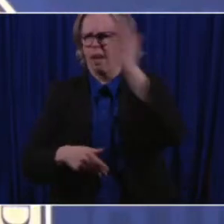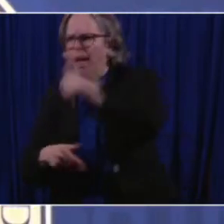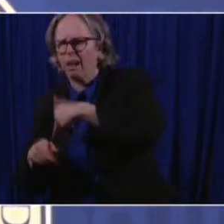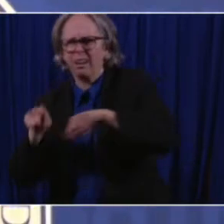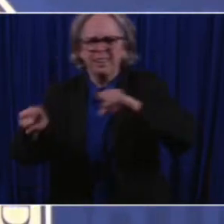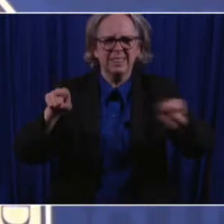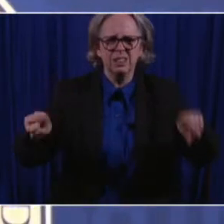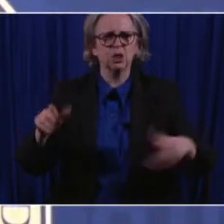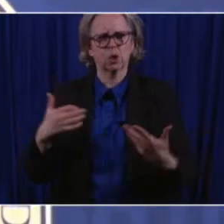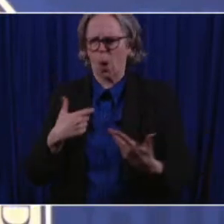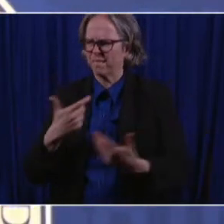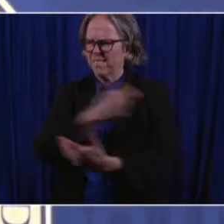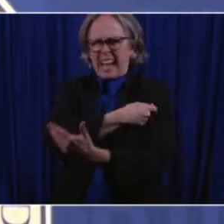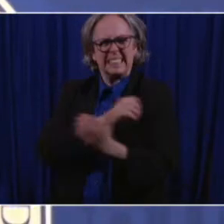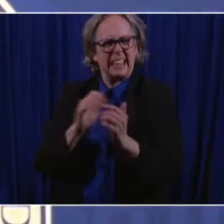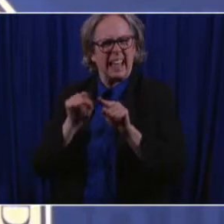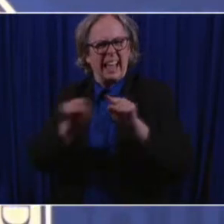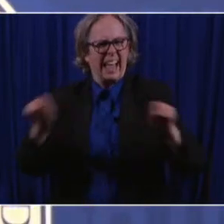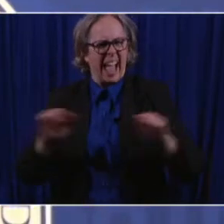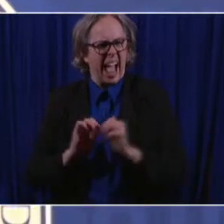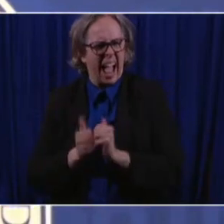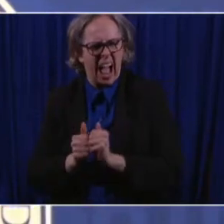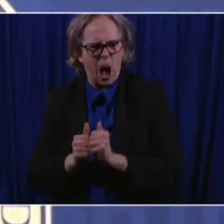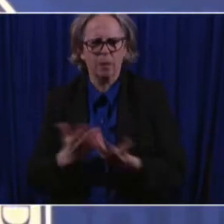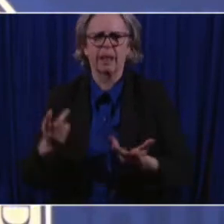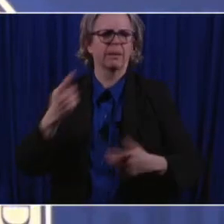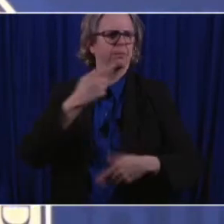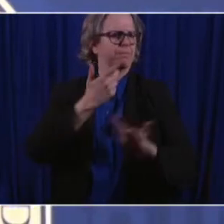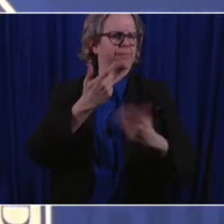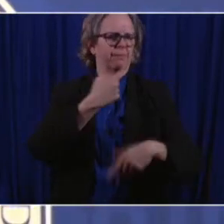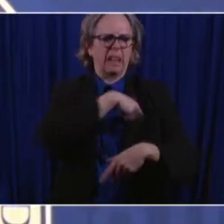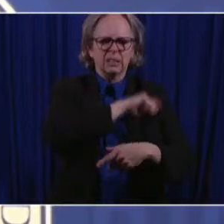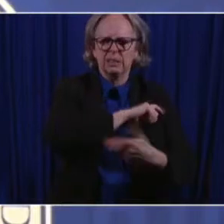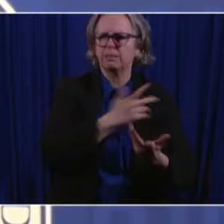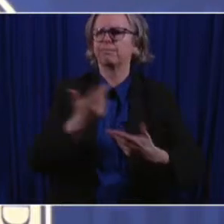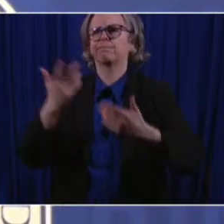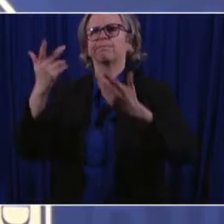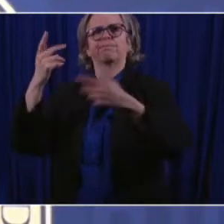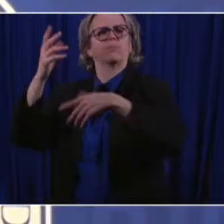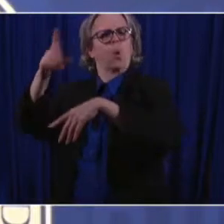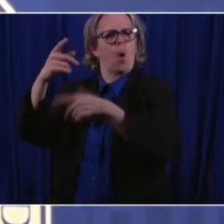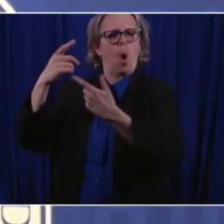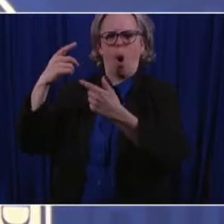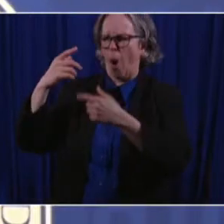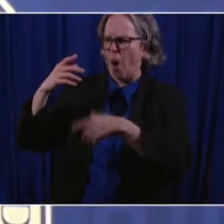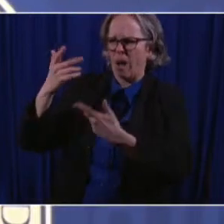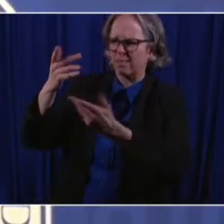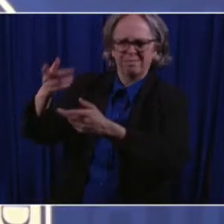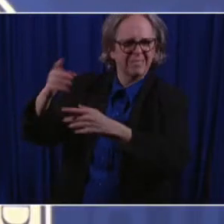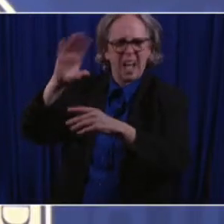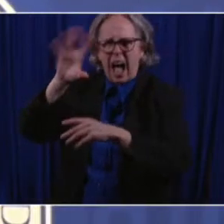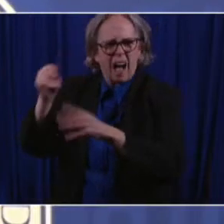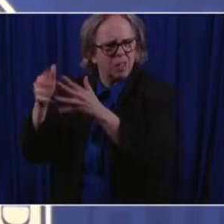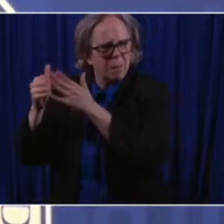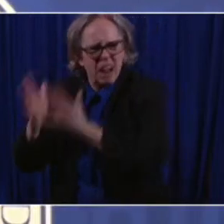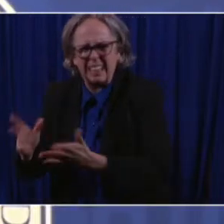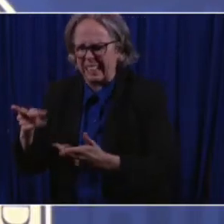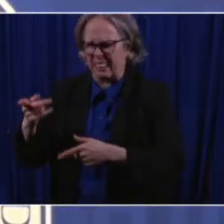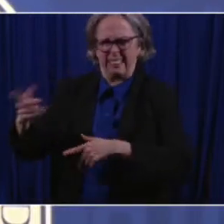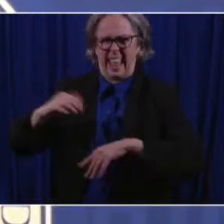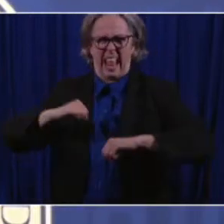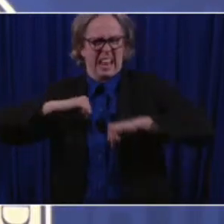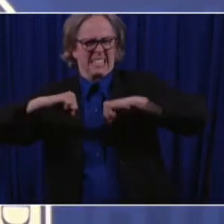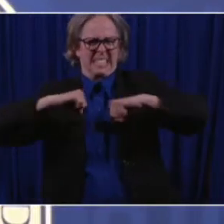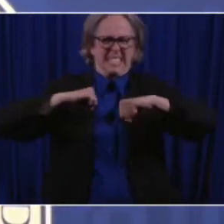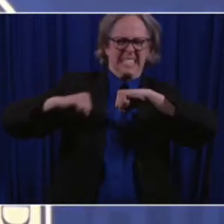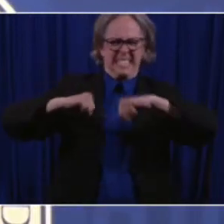our African American and Latino populations. We've attempted to attack that issue as a community, not as a singularity, whether it's the health